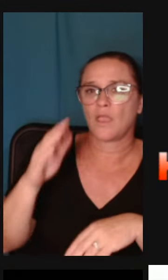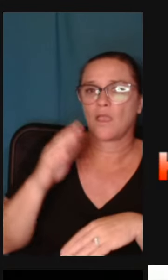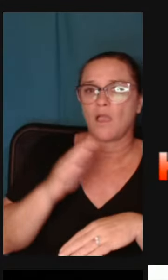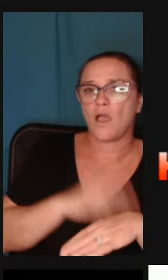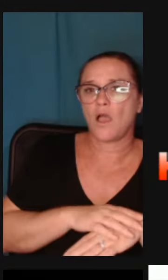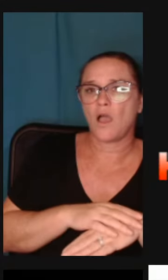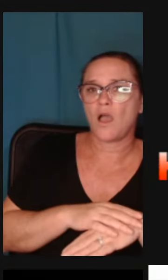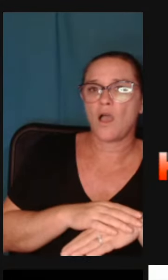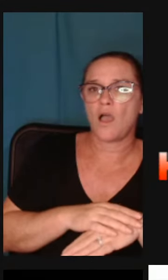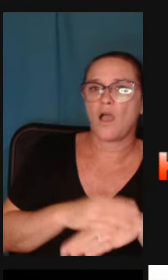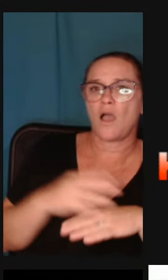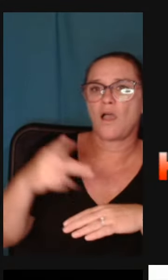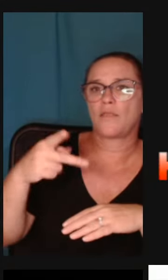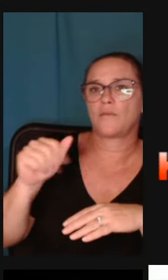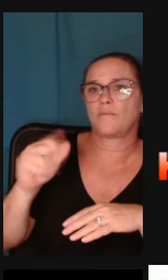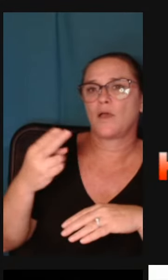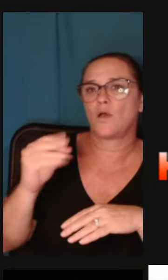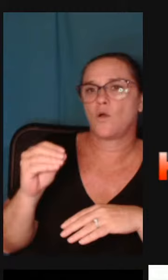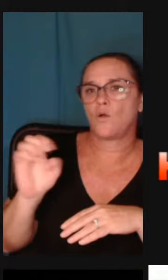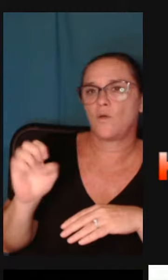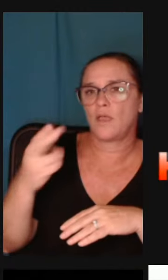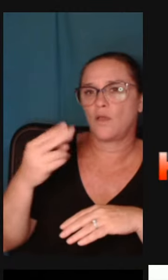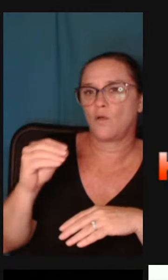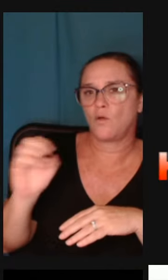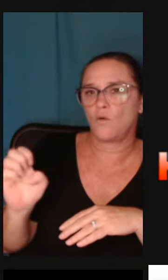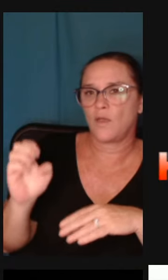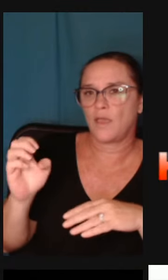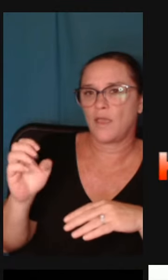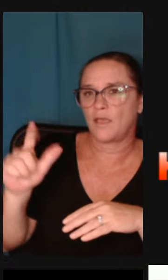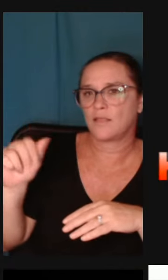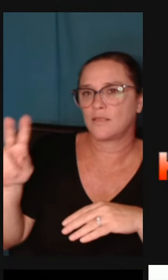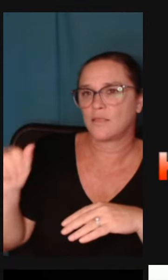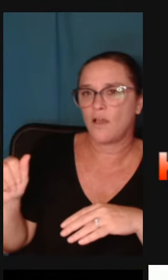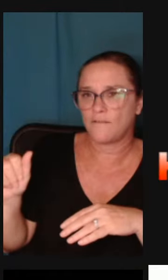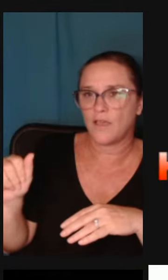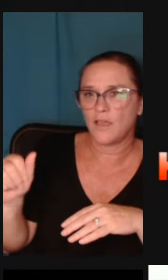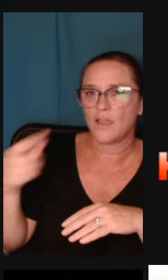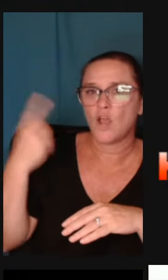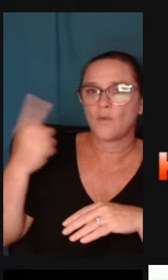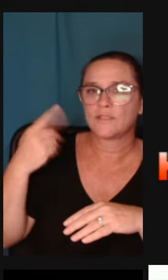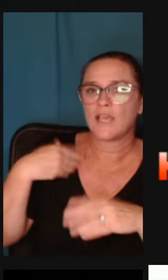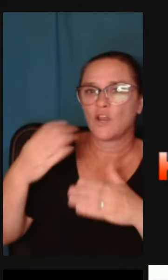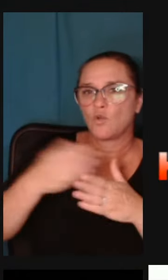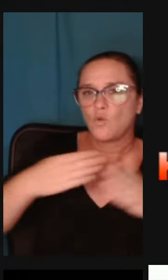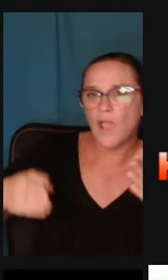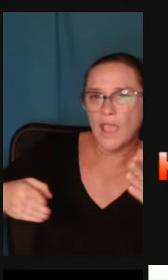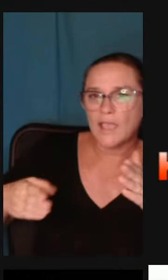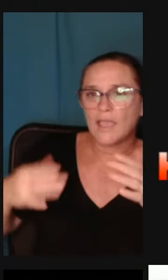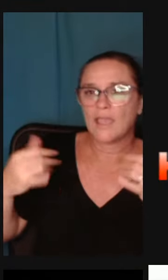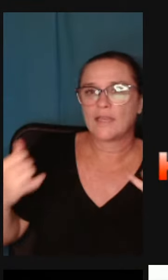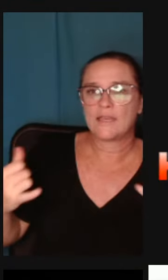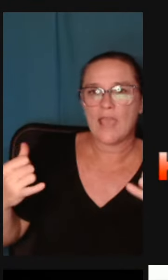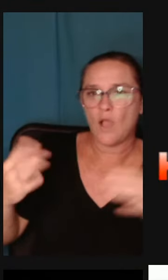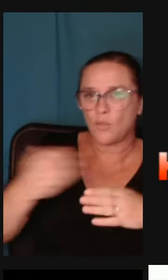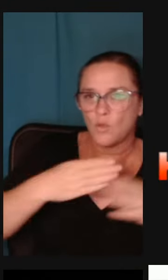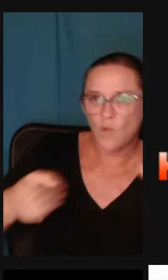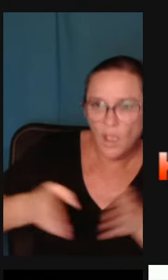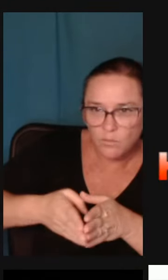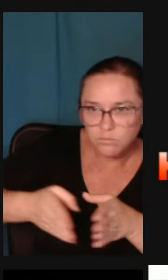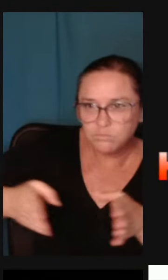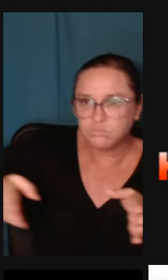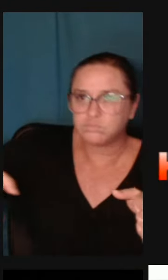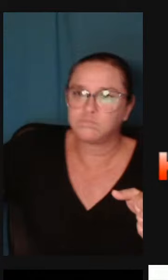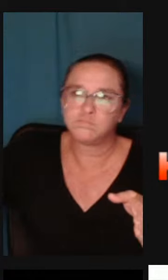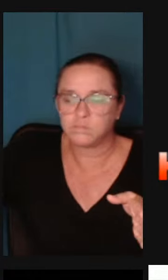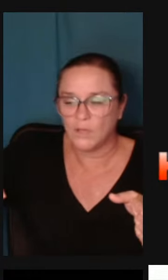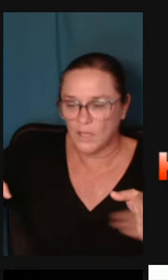On the Pahoehoe lava trail, there had always been a crack to step across. Now the crack had split too wide to jump across and